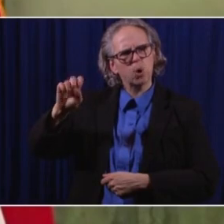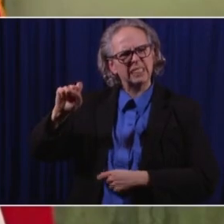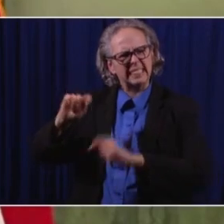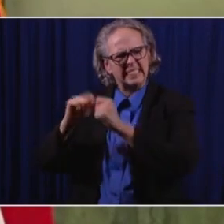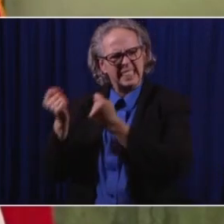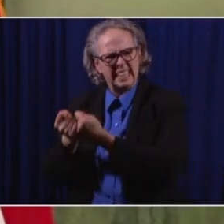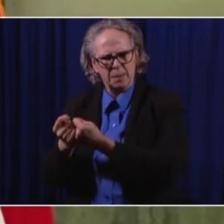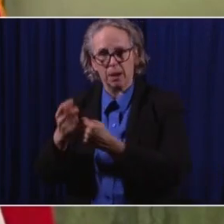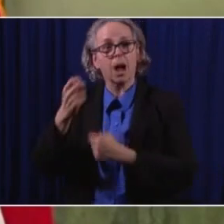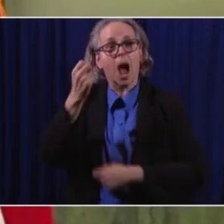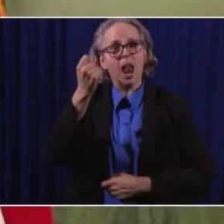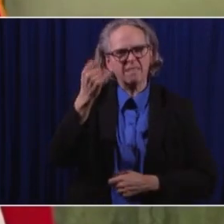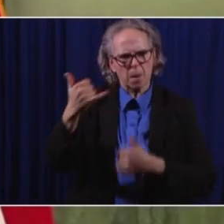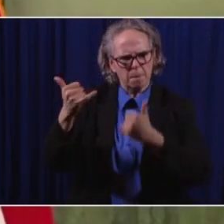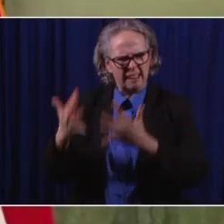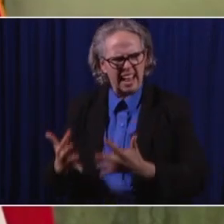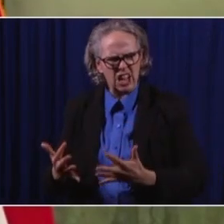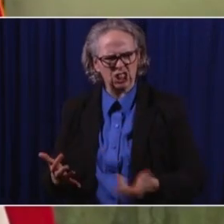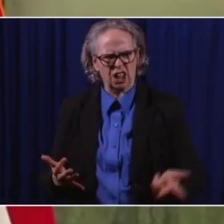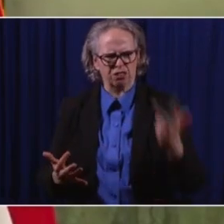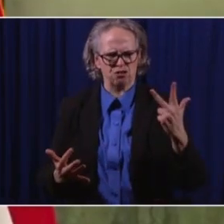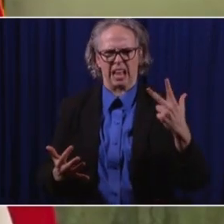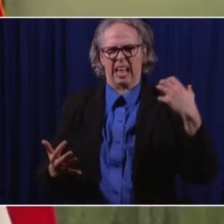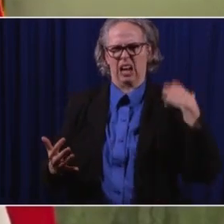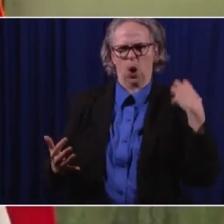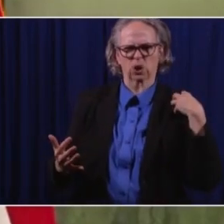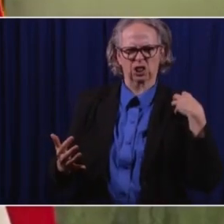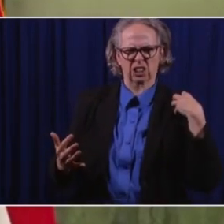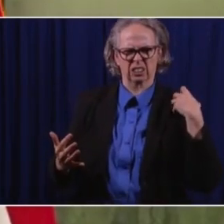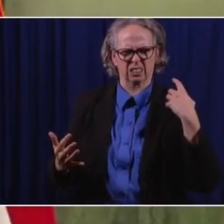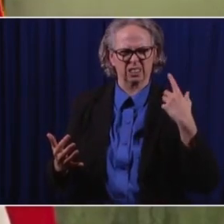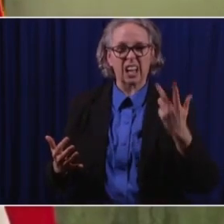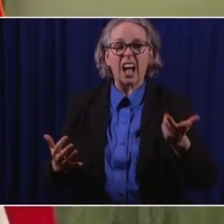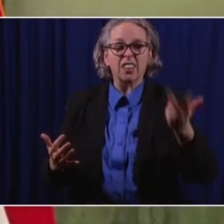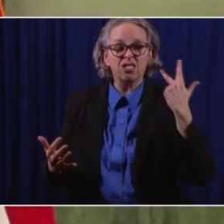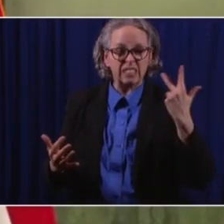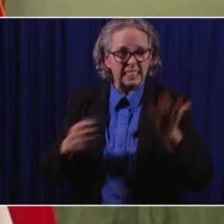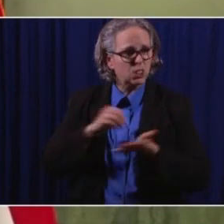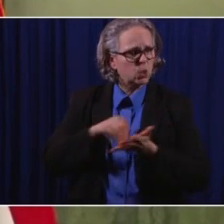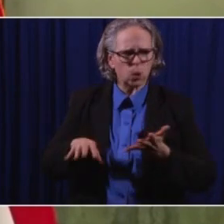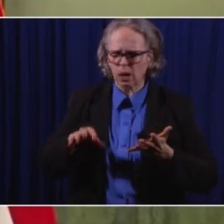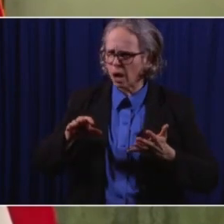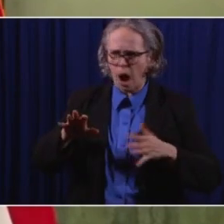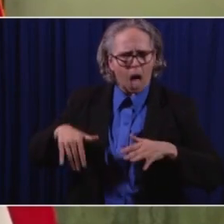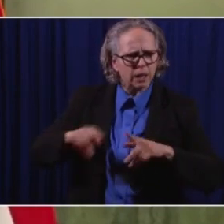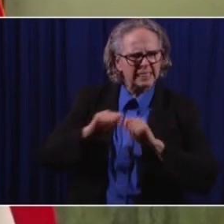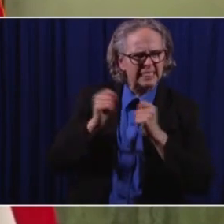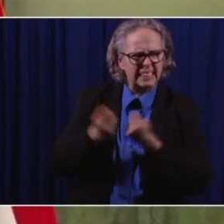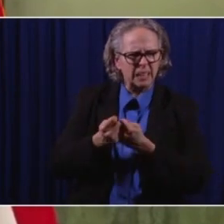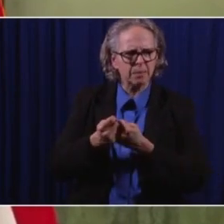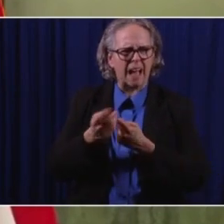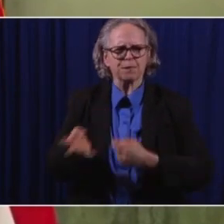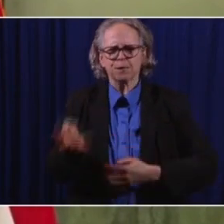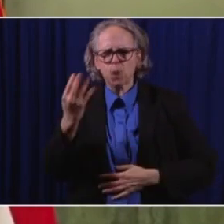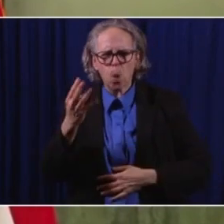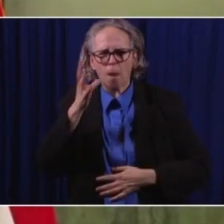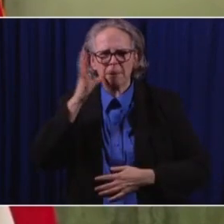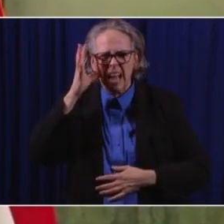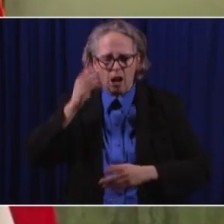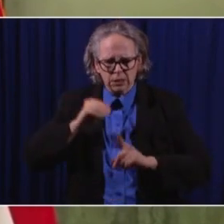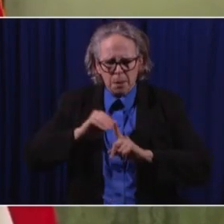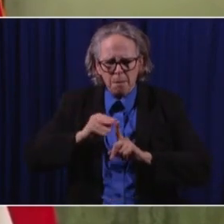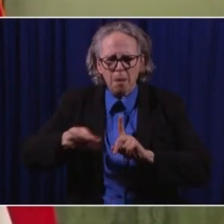expanded to 4 students not on the team and 4 parents. 1 coach had to be hospitalized. School administrators have been